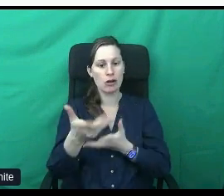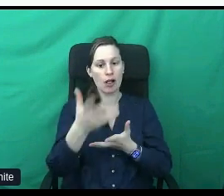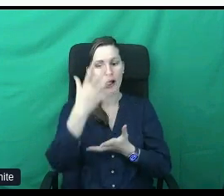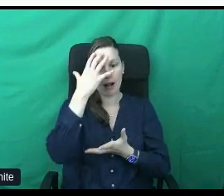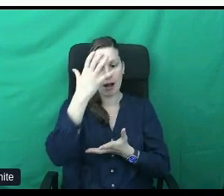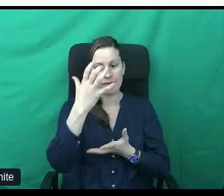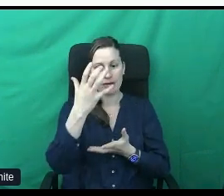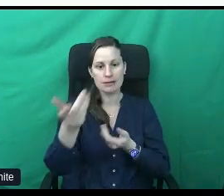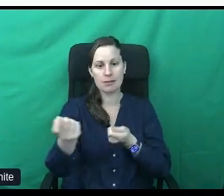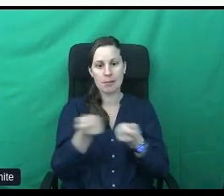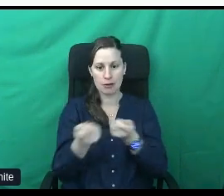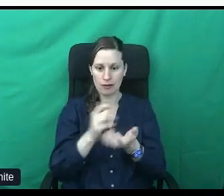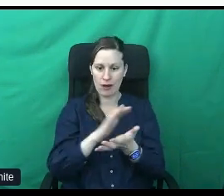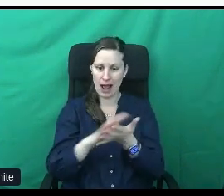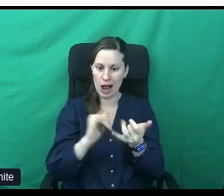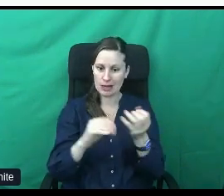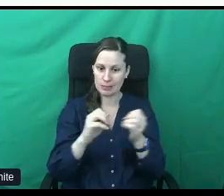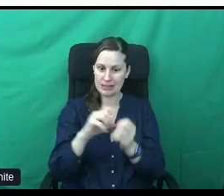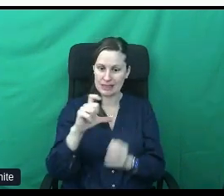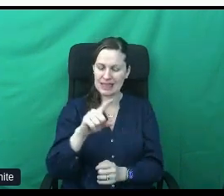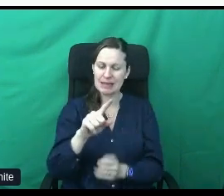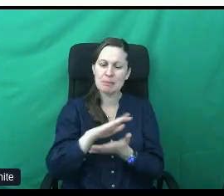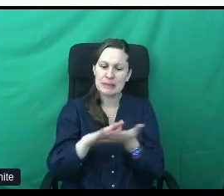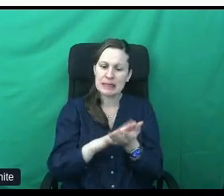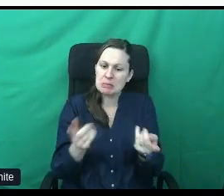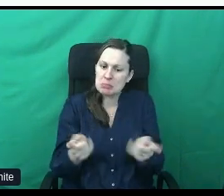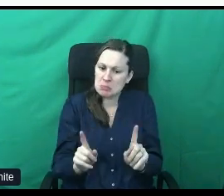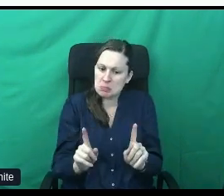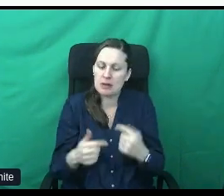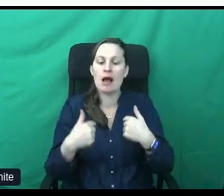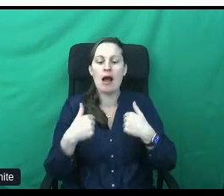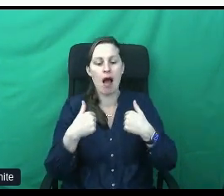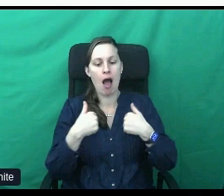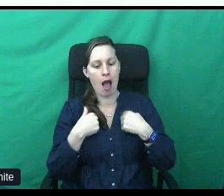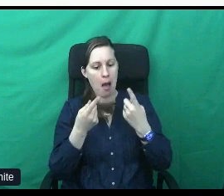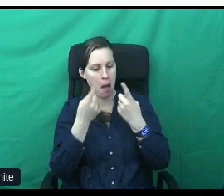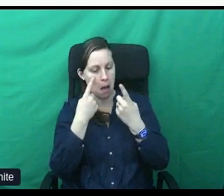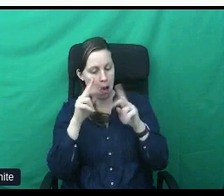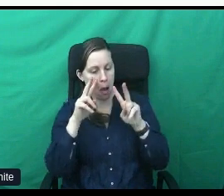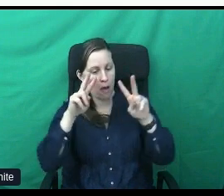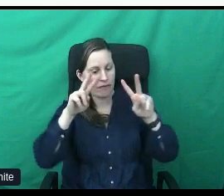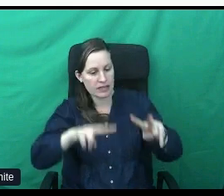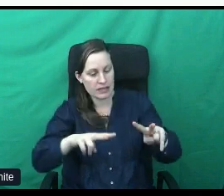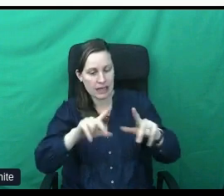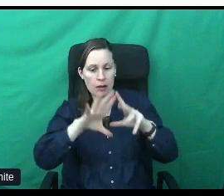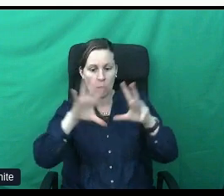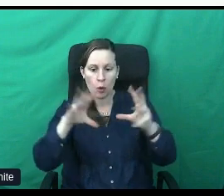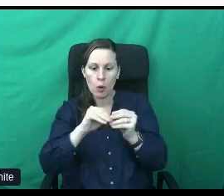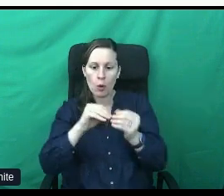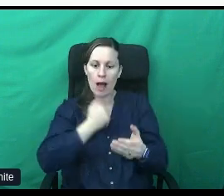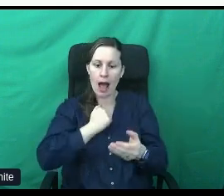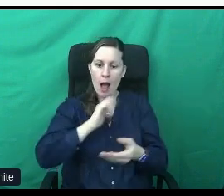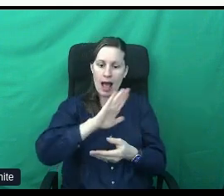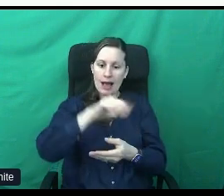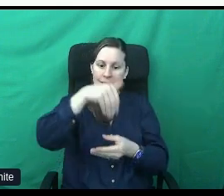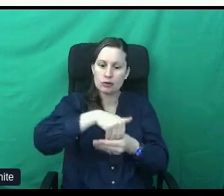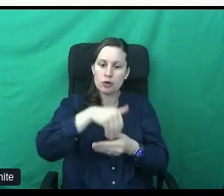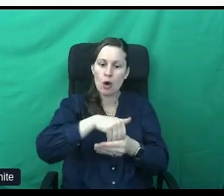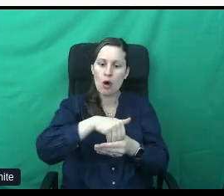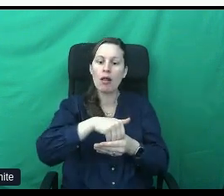HSBC. What this means in reality is that I oversee that all of our internal